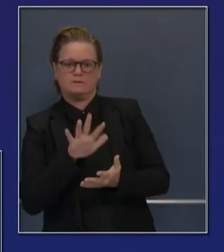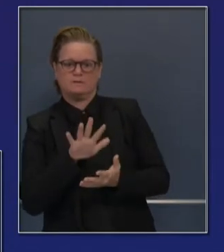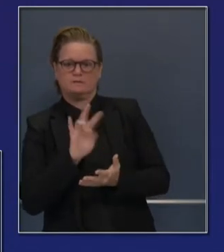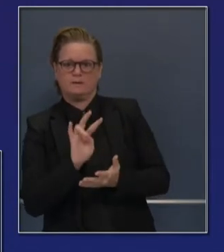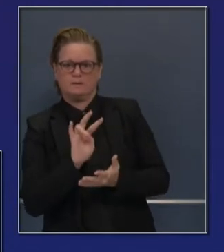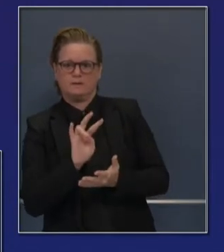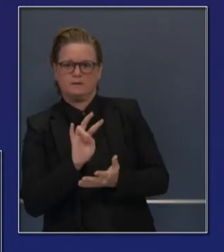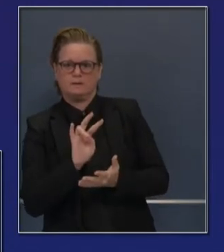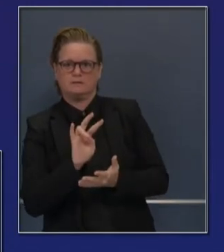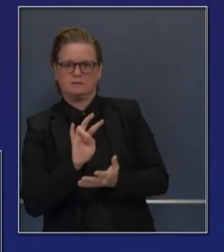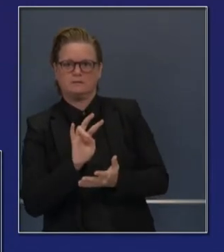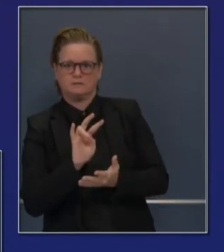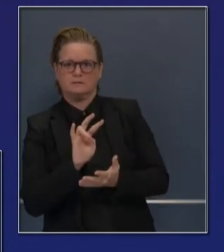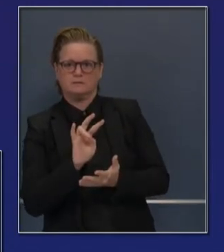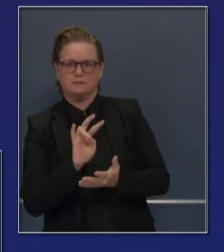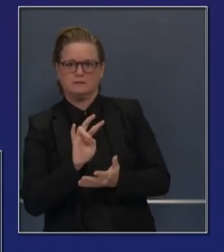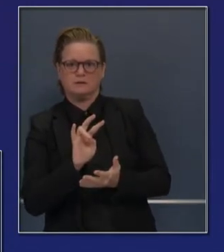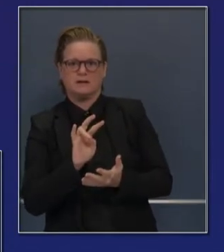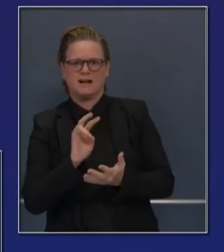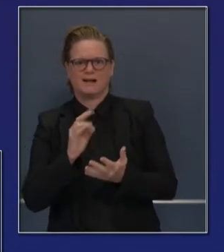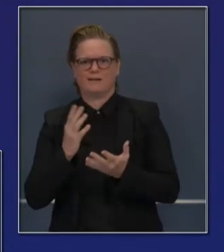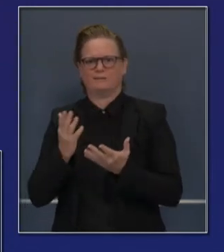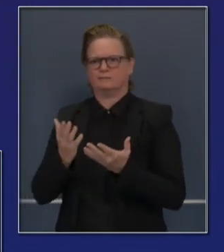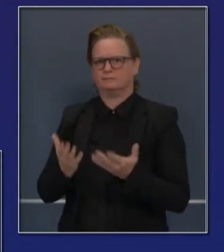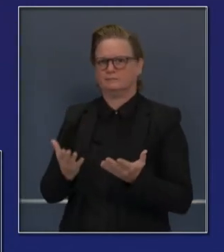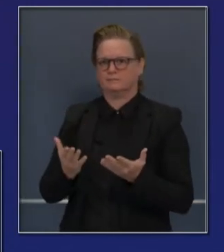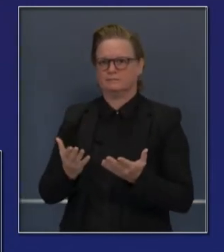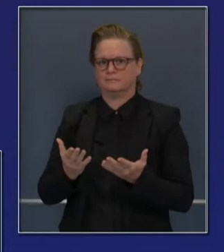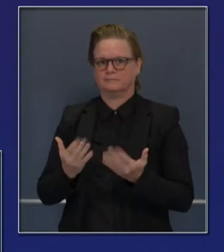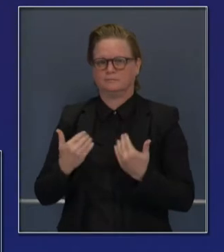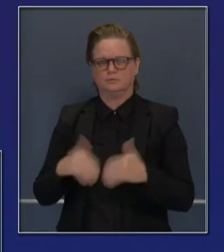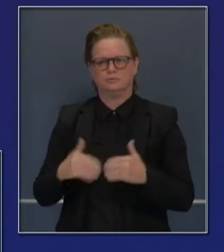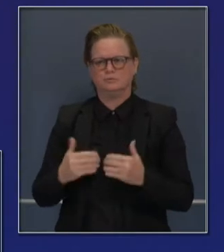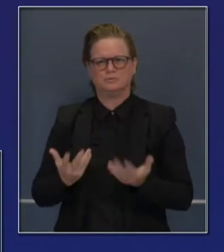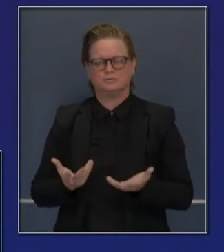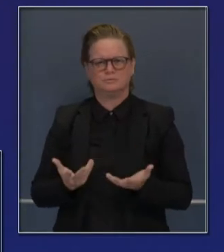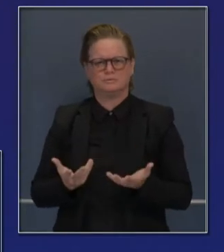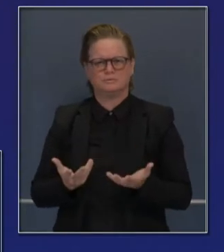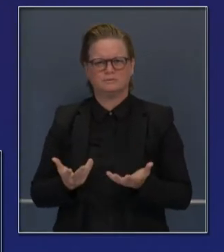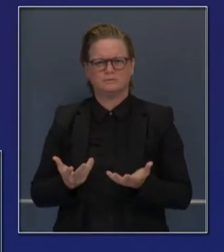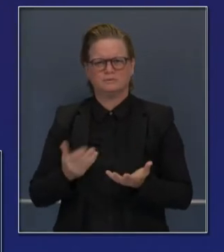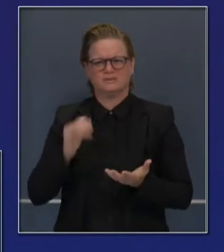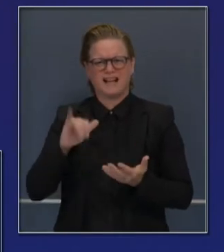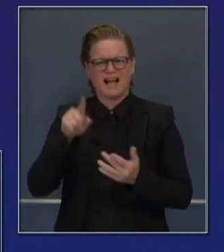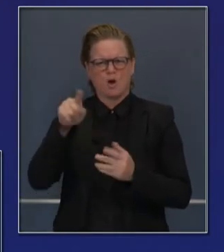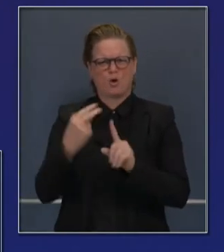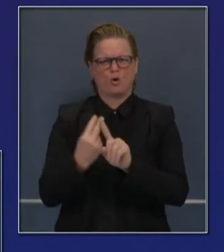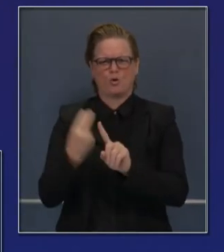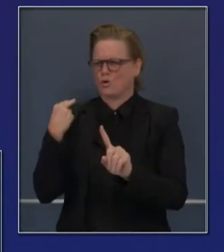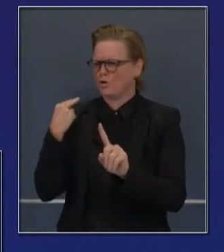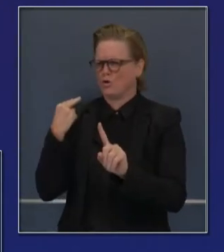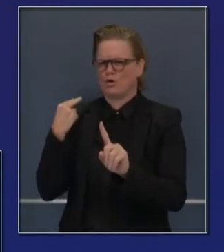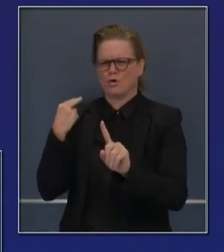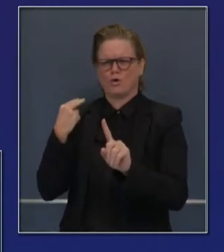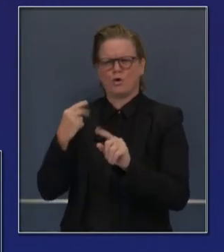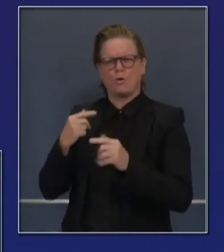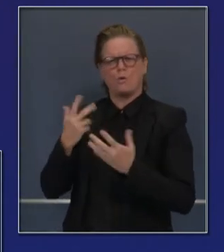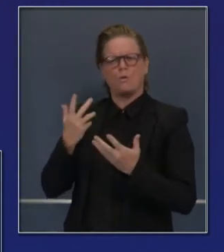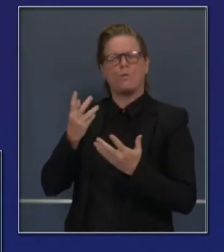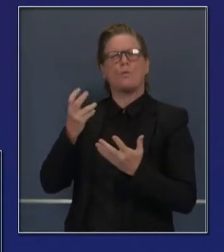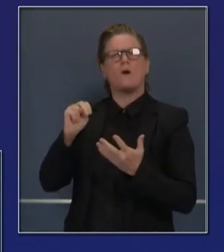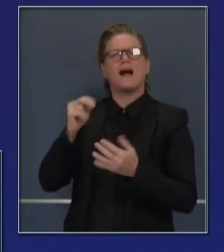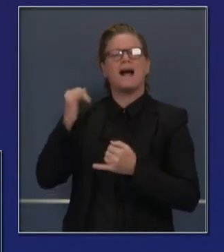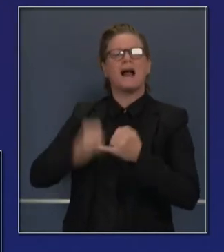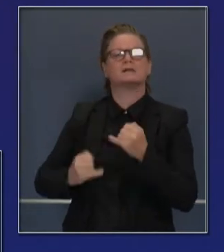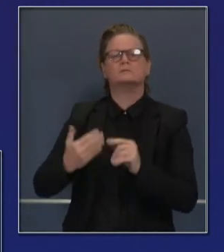14,034. Put that in perspective, the case numbers, when you look back to the peak period that we experienced